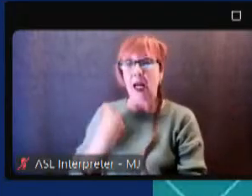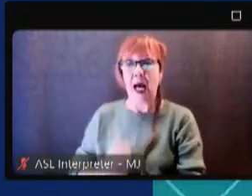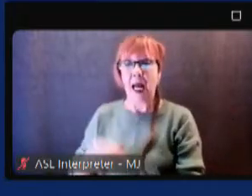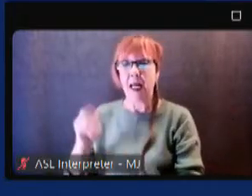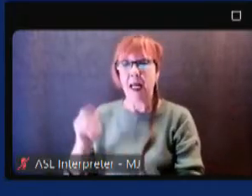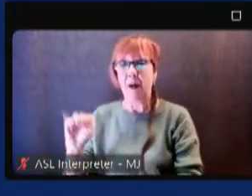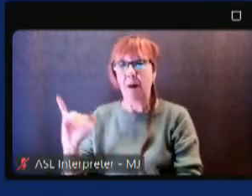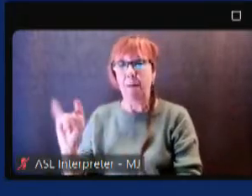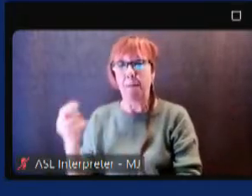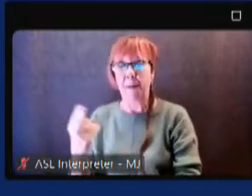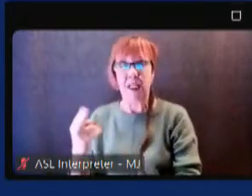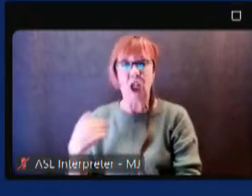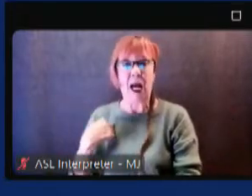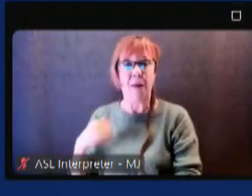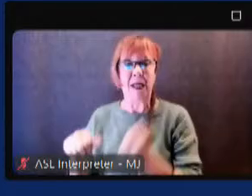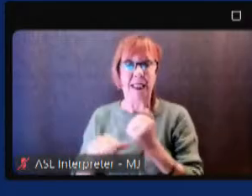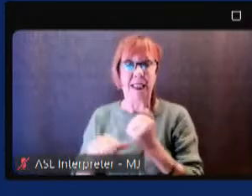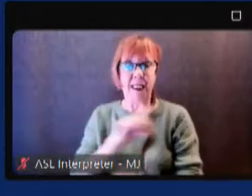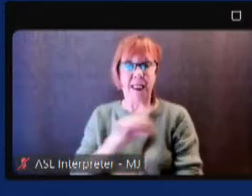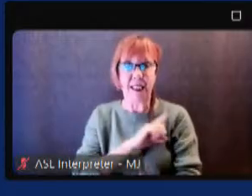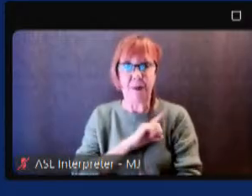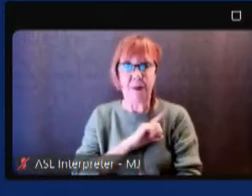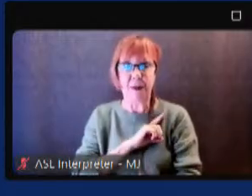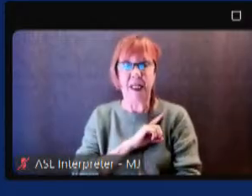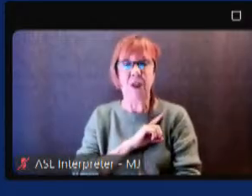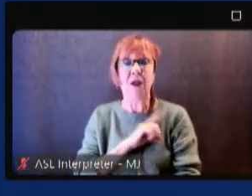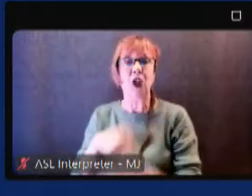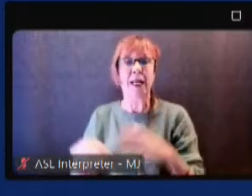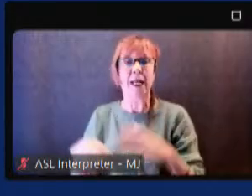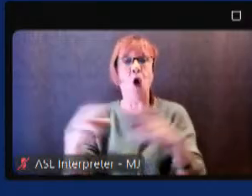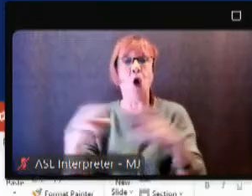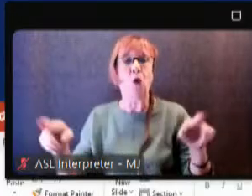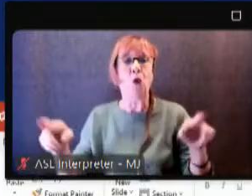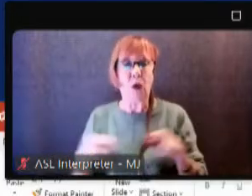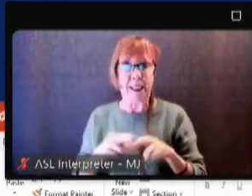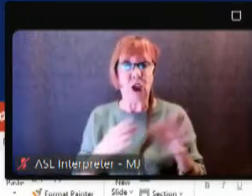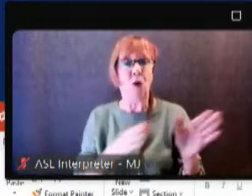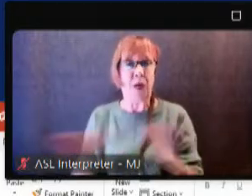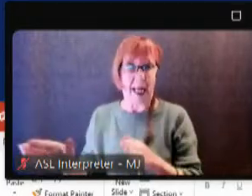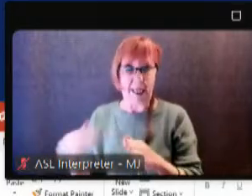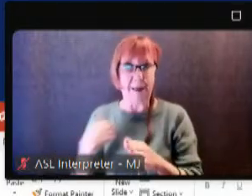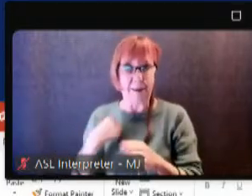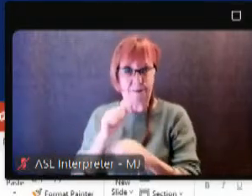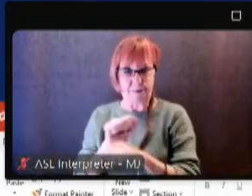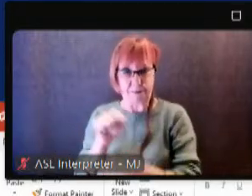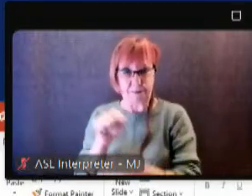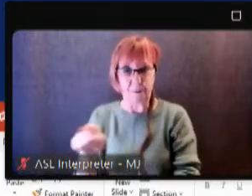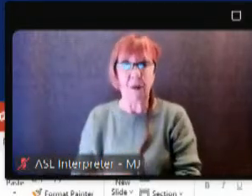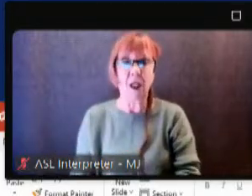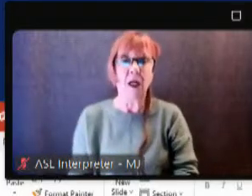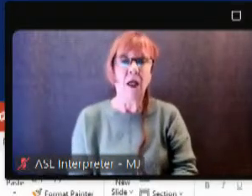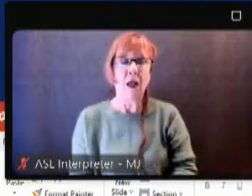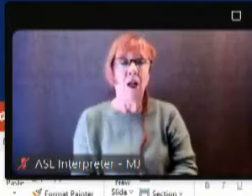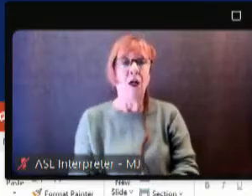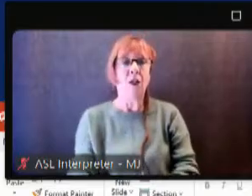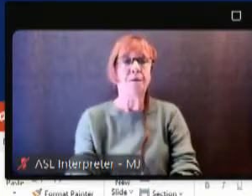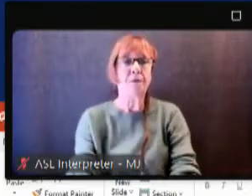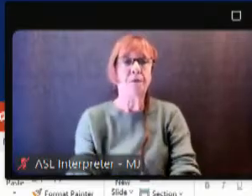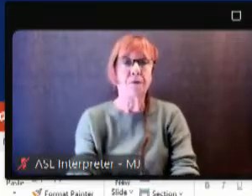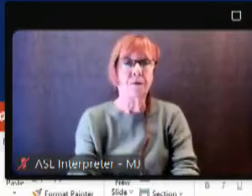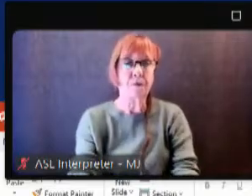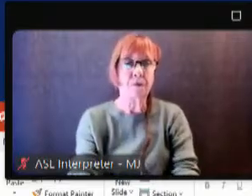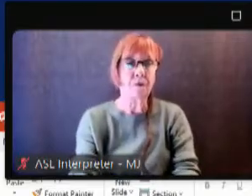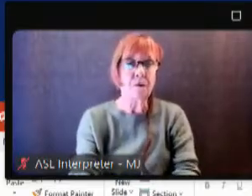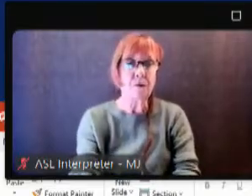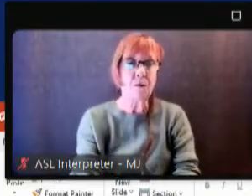I'm an Assistant Deputy Director in Regional Planning. So we'll go ahead and start by talking about the One-Stop